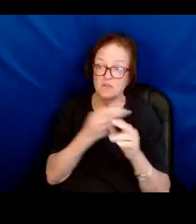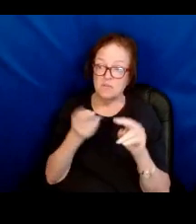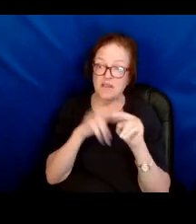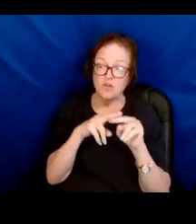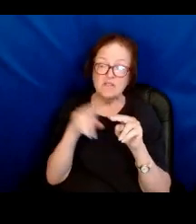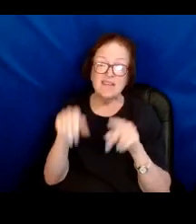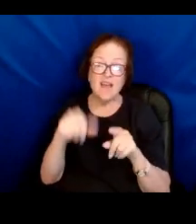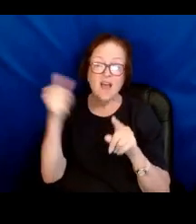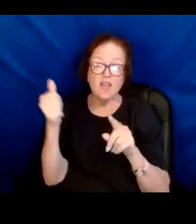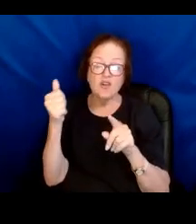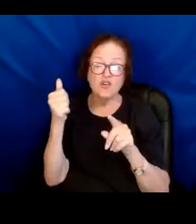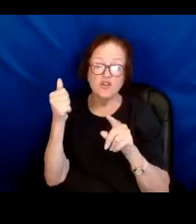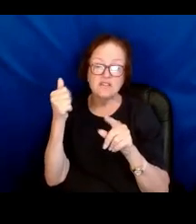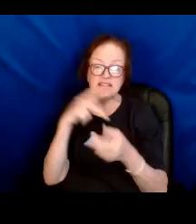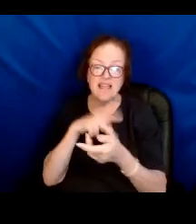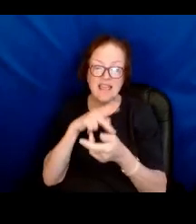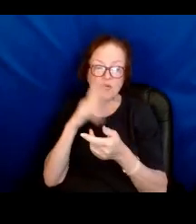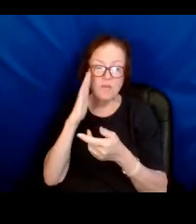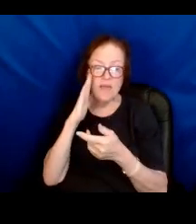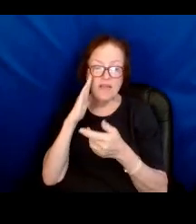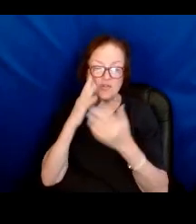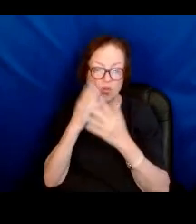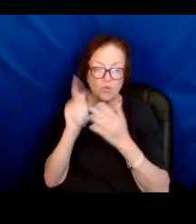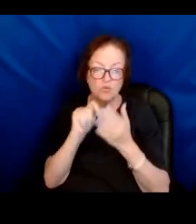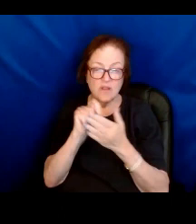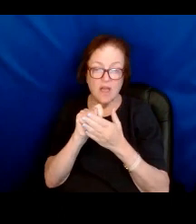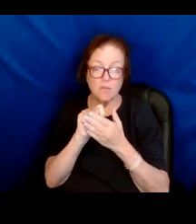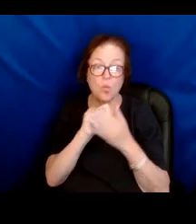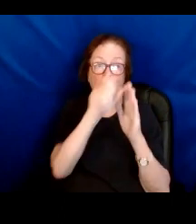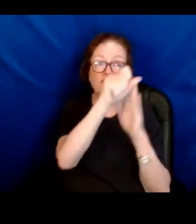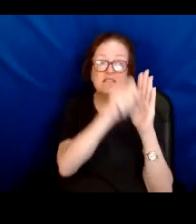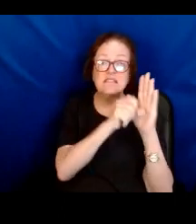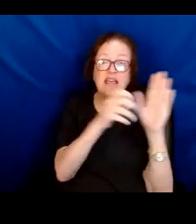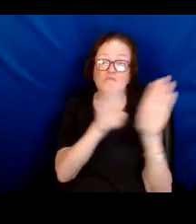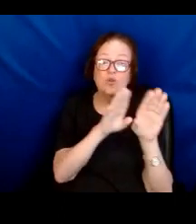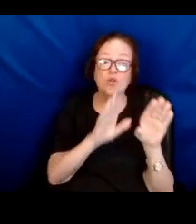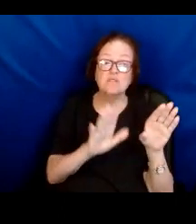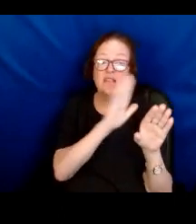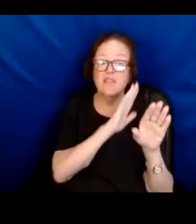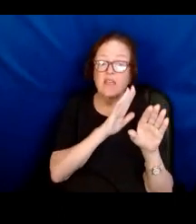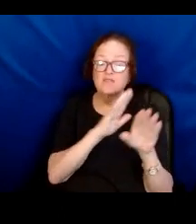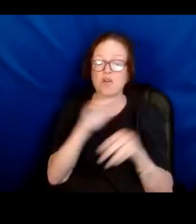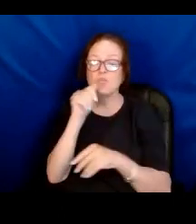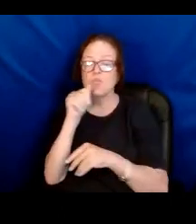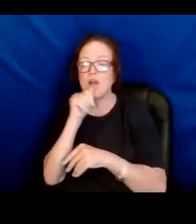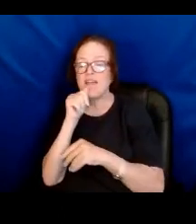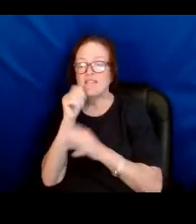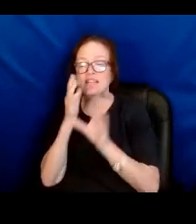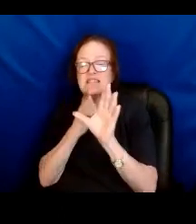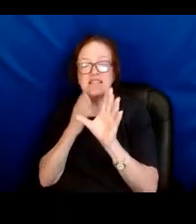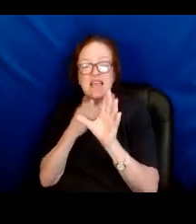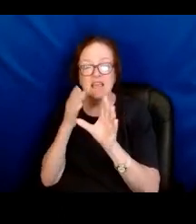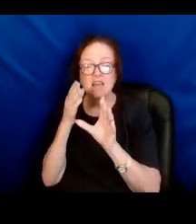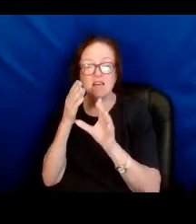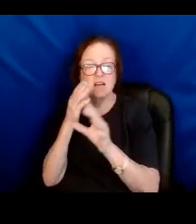other psychiatric beds over time. So while the states were closing their state hospitals, private psych hospital industry grew quite